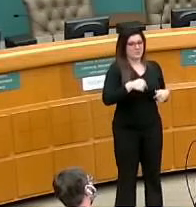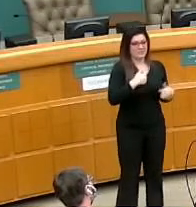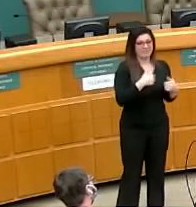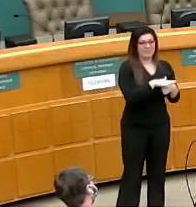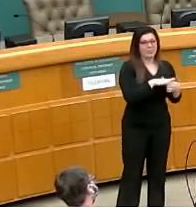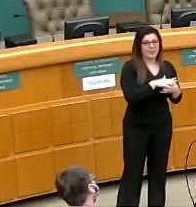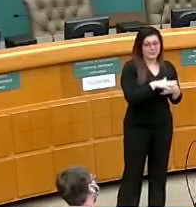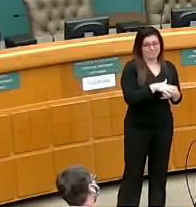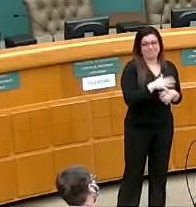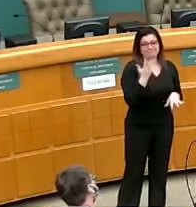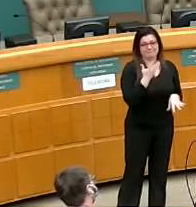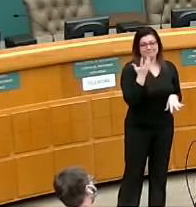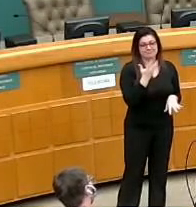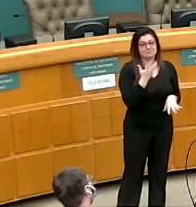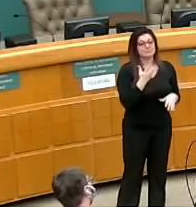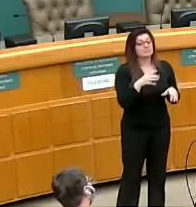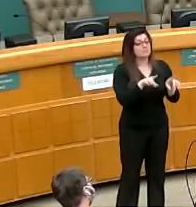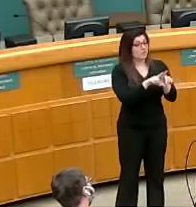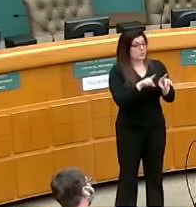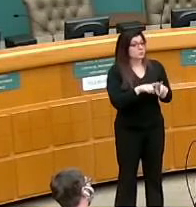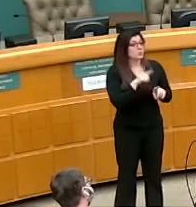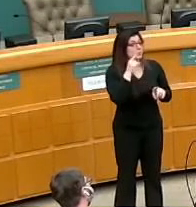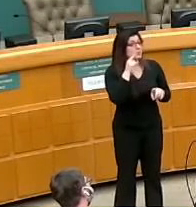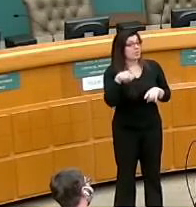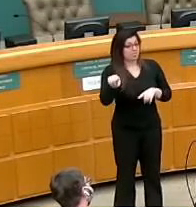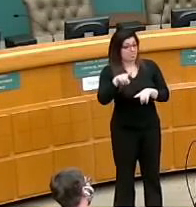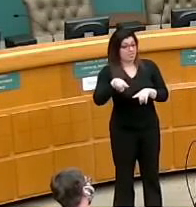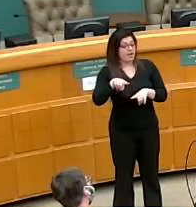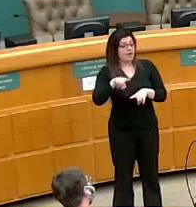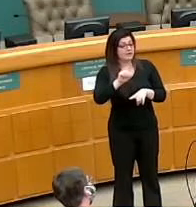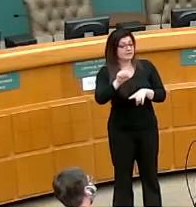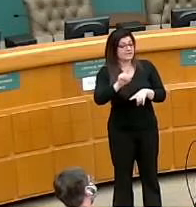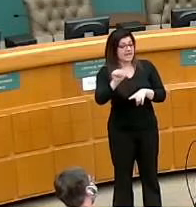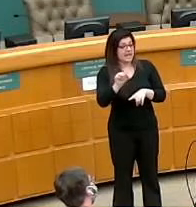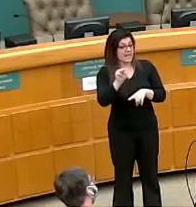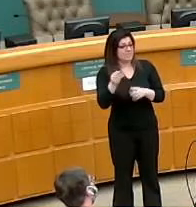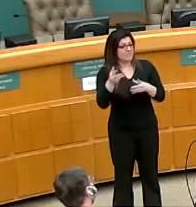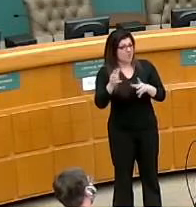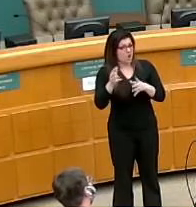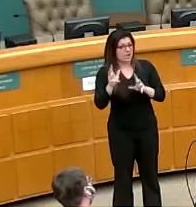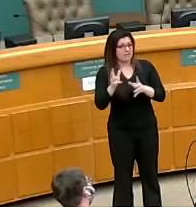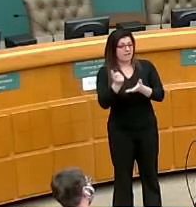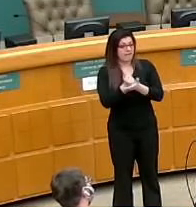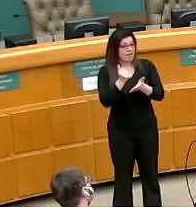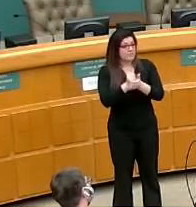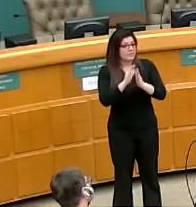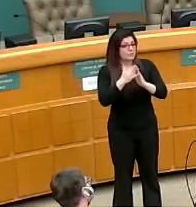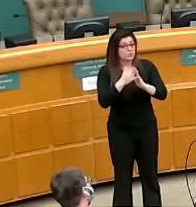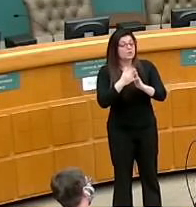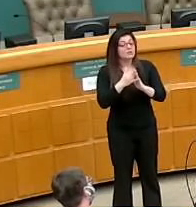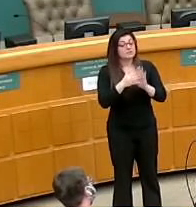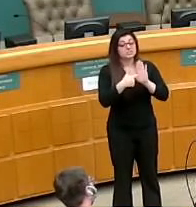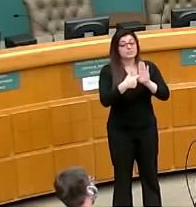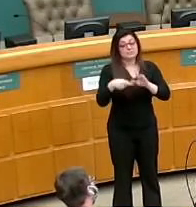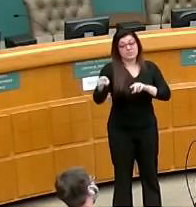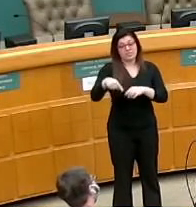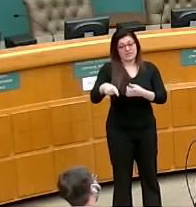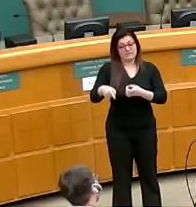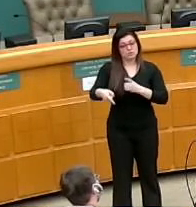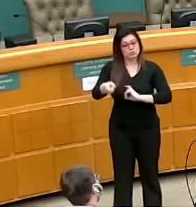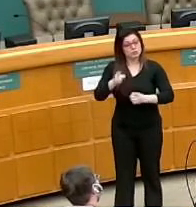media outlets, they're also doing other things for the community. They've donated to us testing kits for our